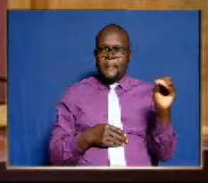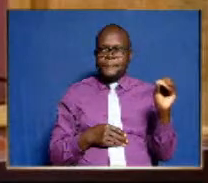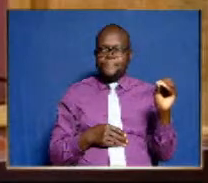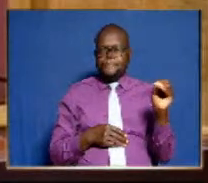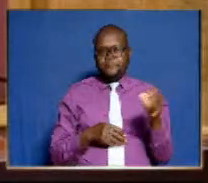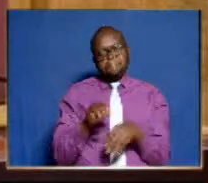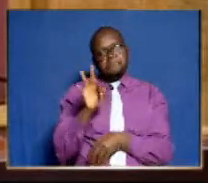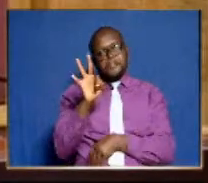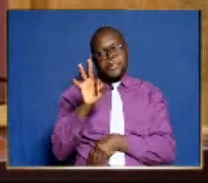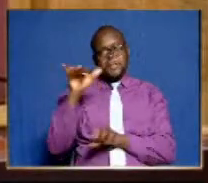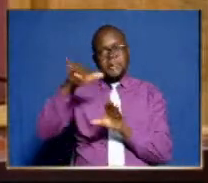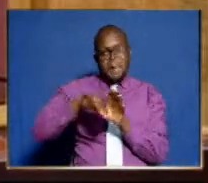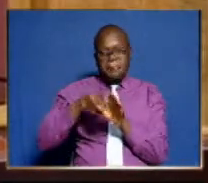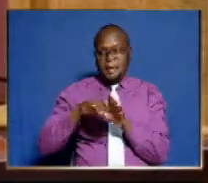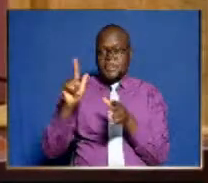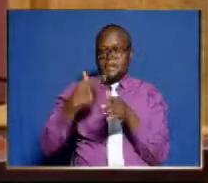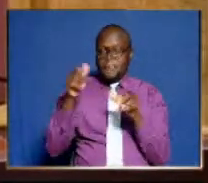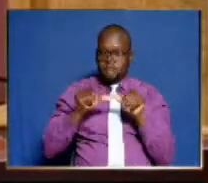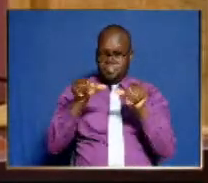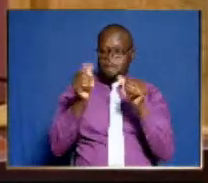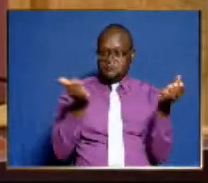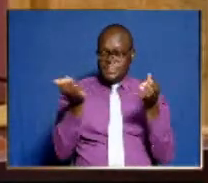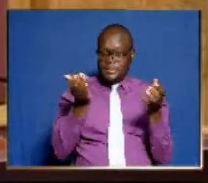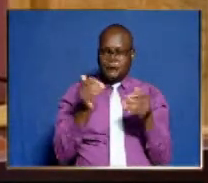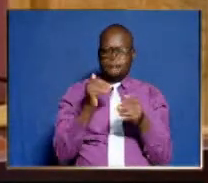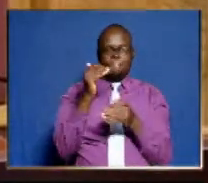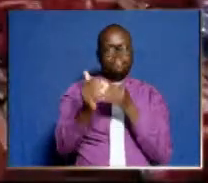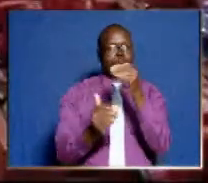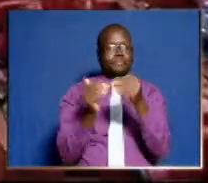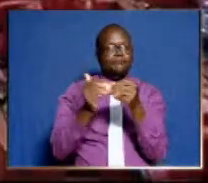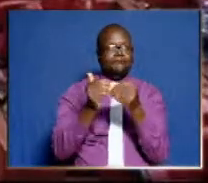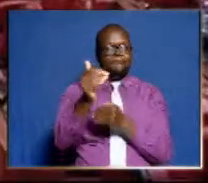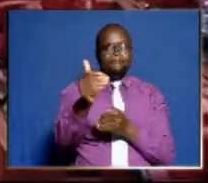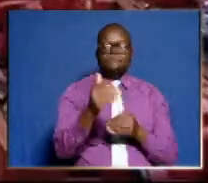3 more members, and then we'll be starting our business.